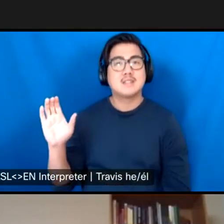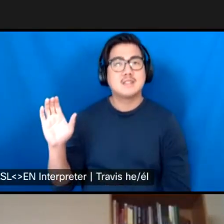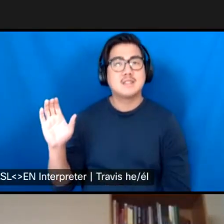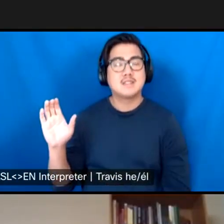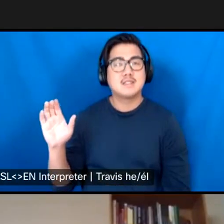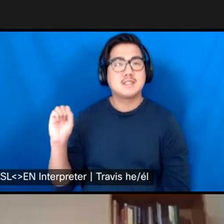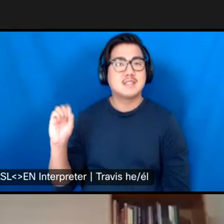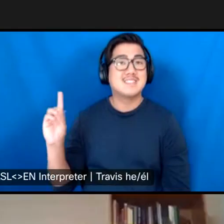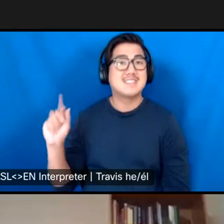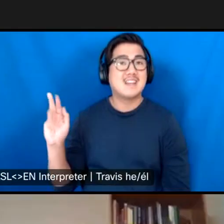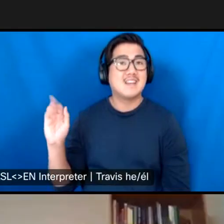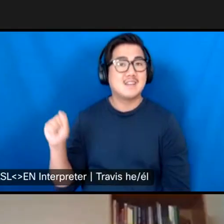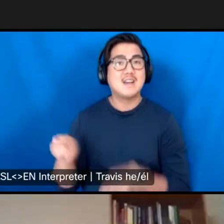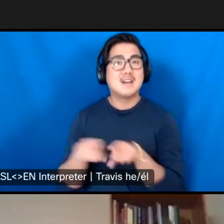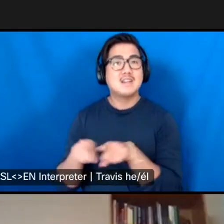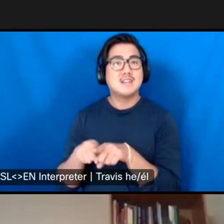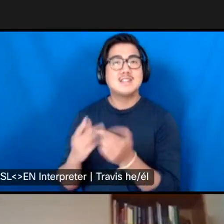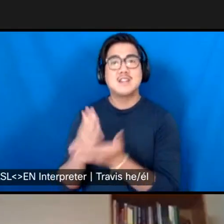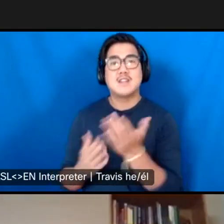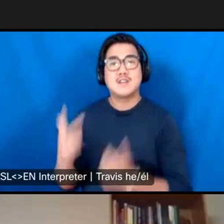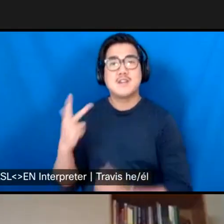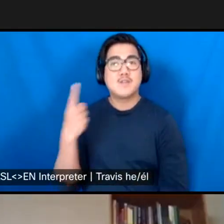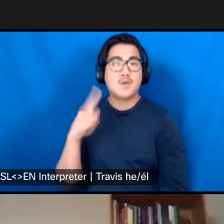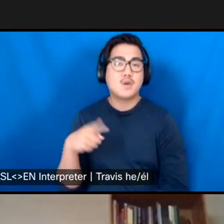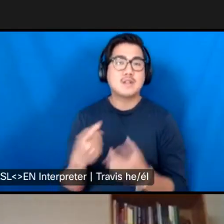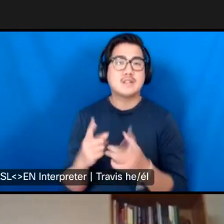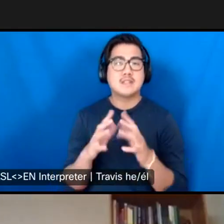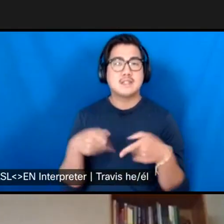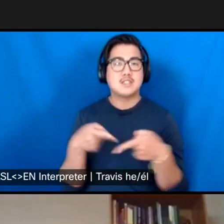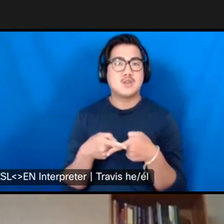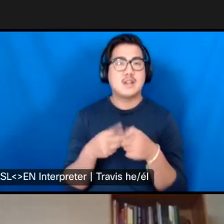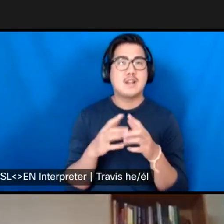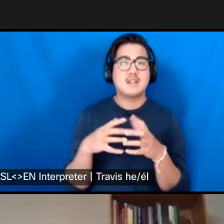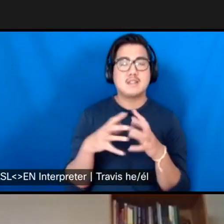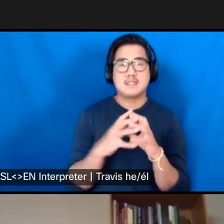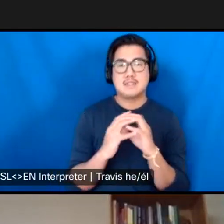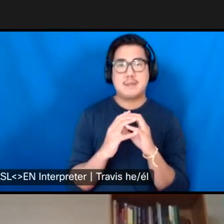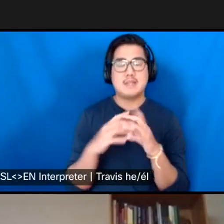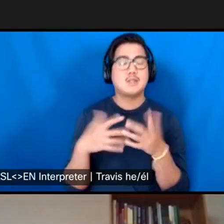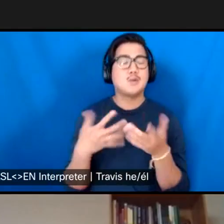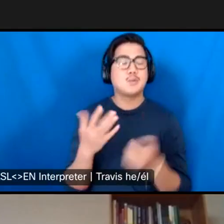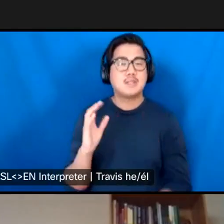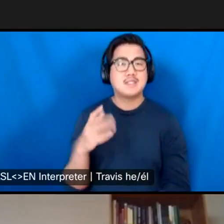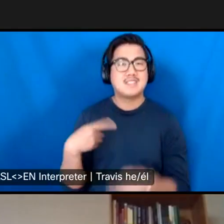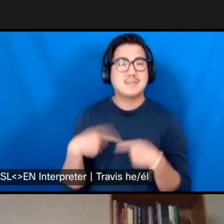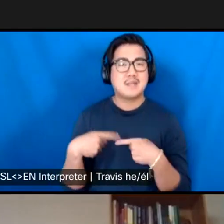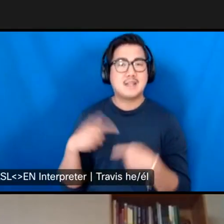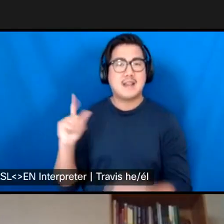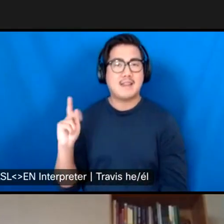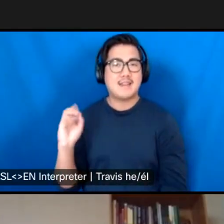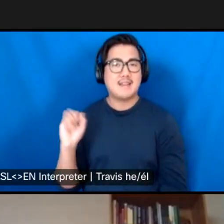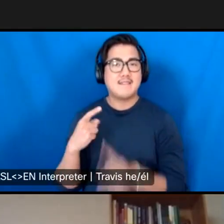president, Section 3 Interest of Hispanics and Latinas, Division 35, Women in Psychology of the American